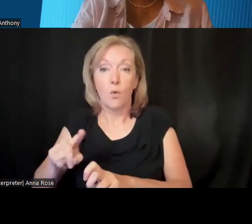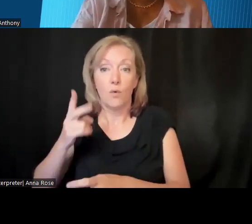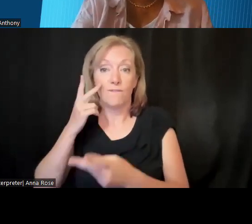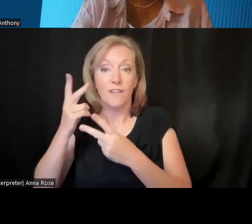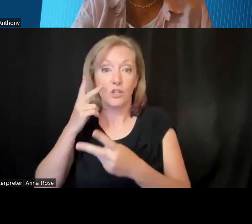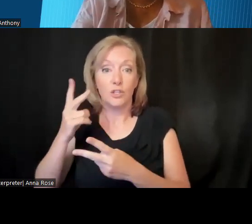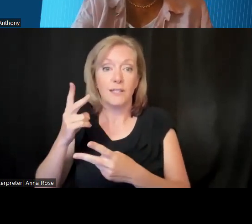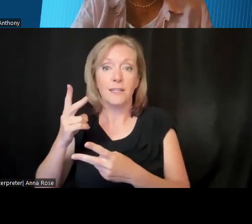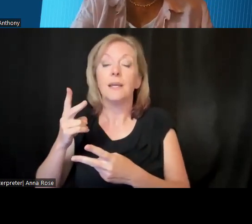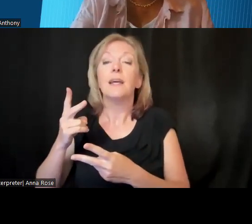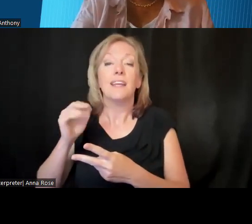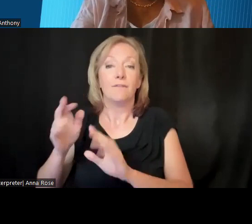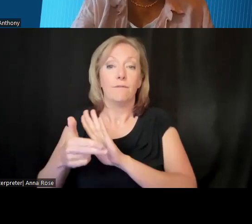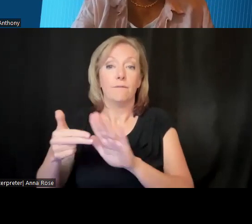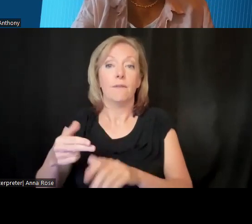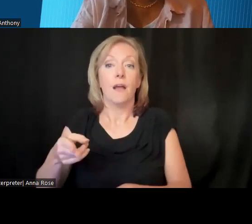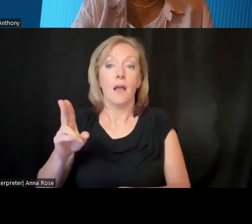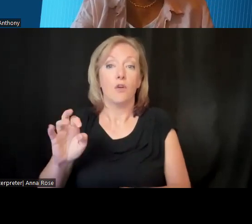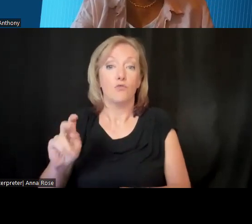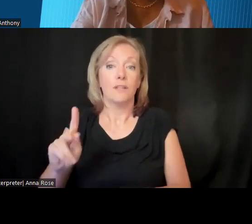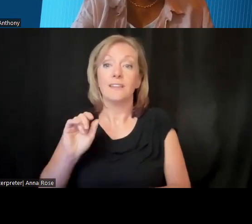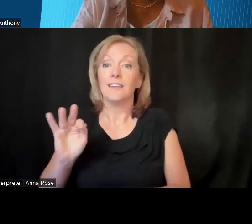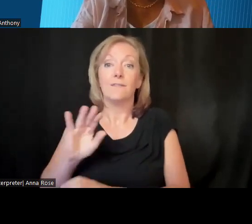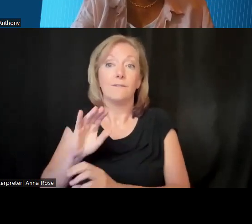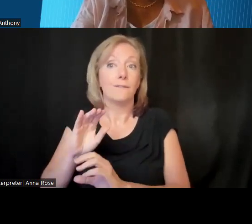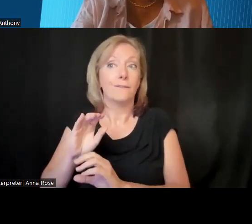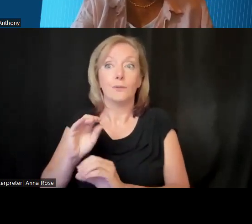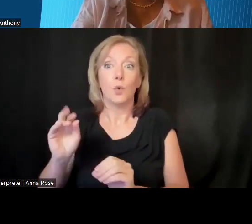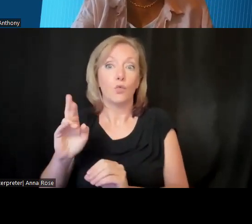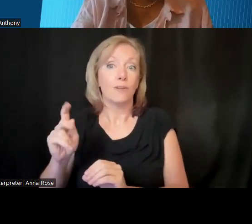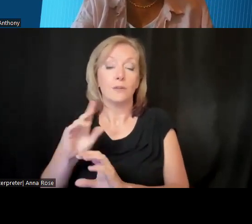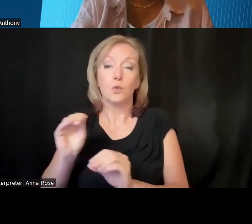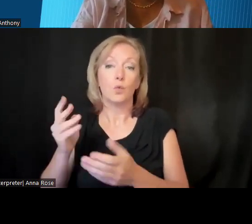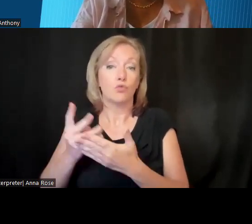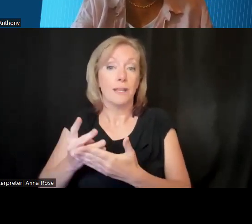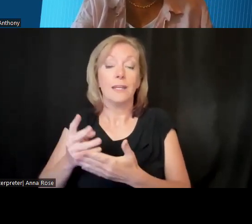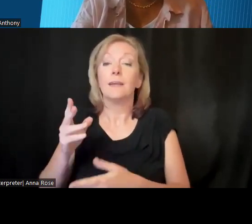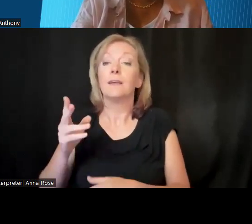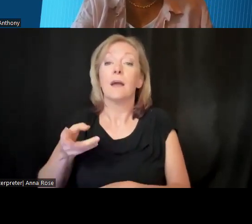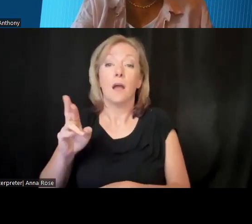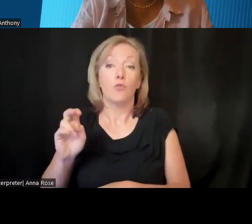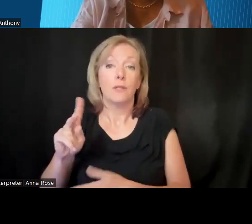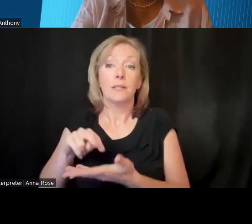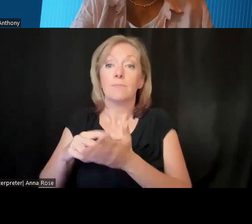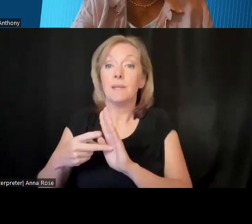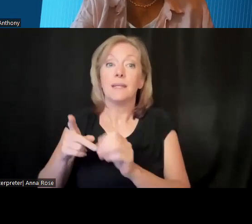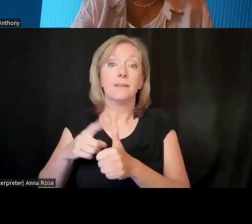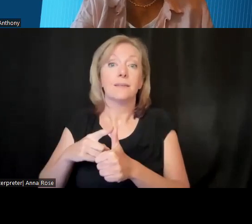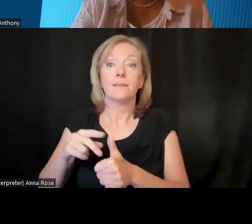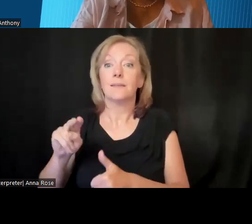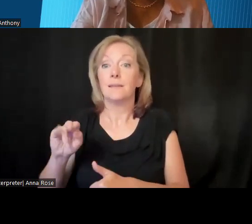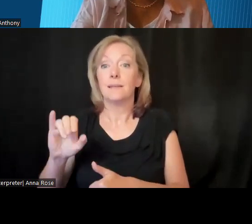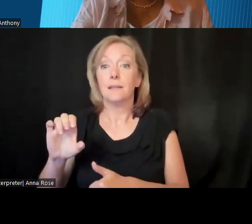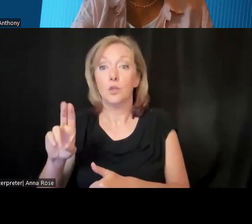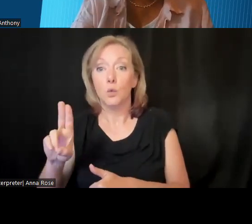are perceived as high risk. So they may be children in the NICU. They may be a child with an identified condition that